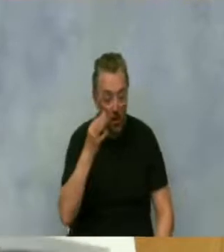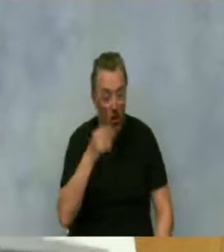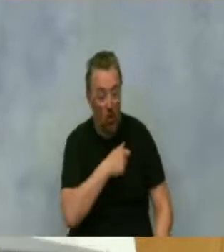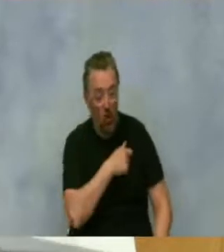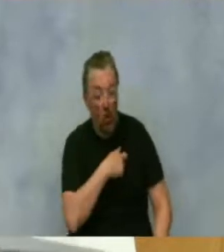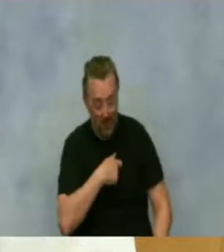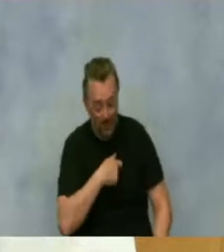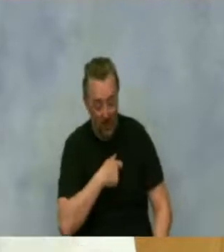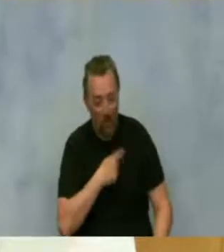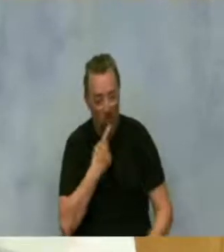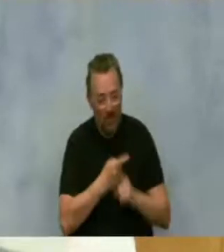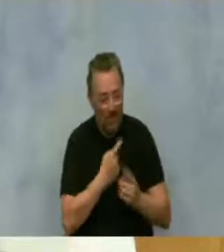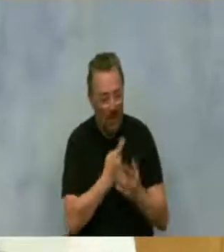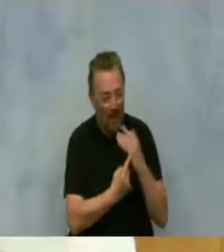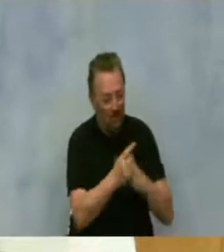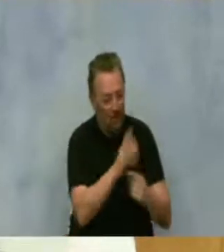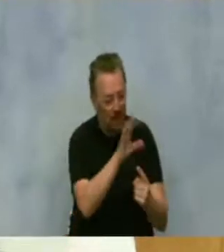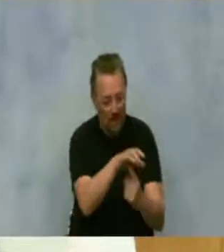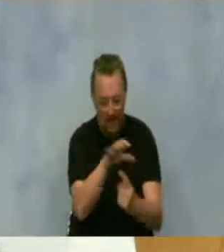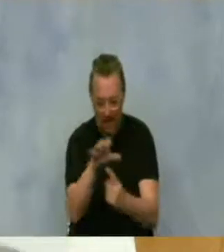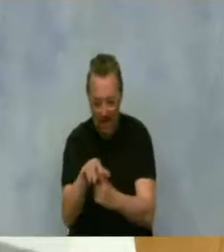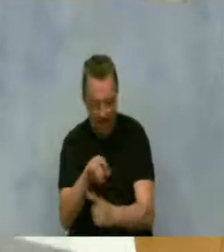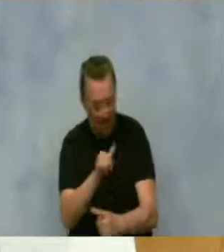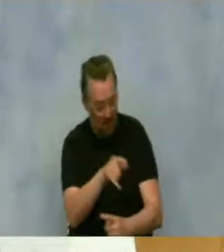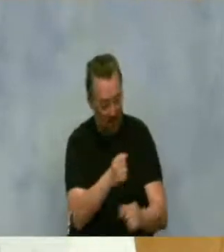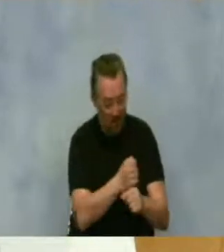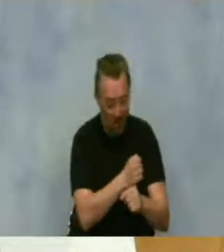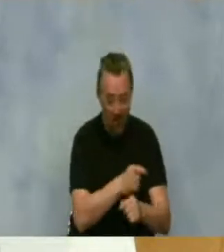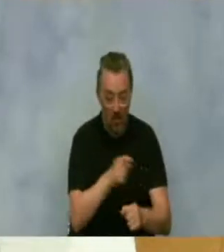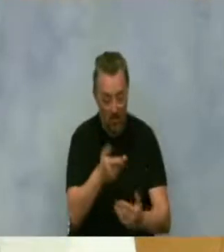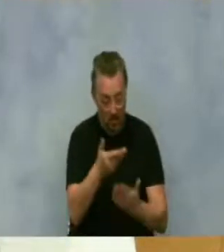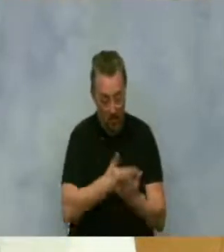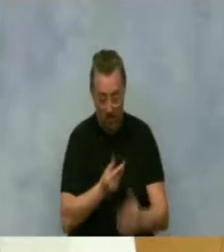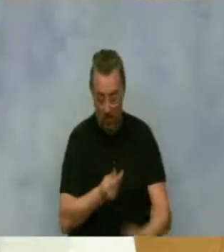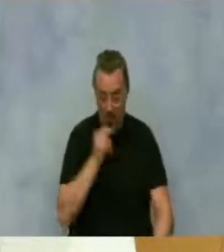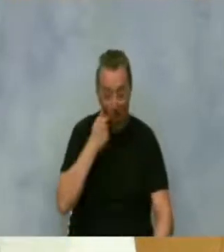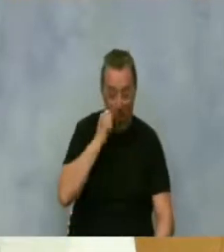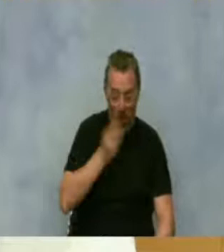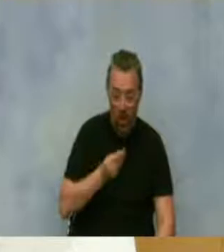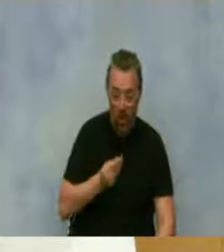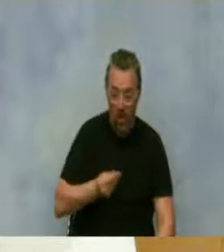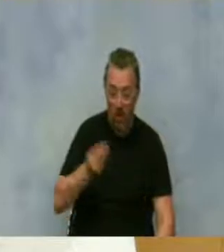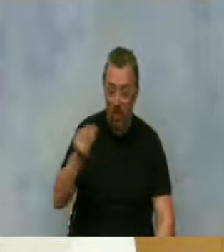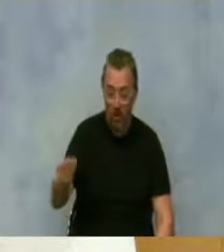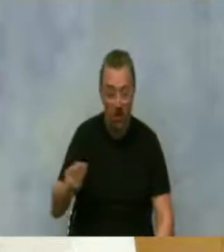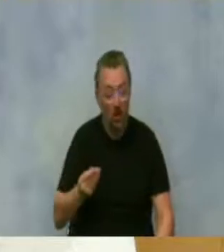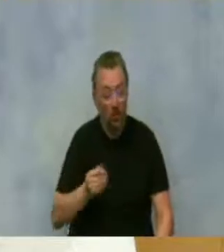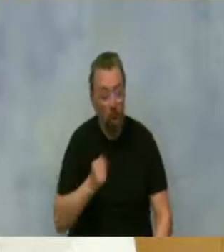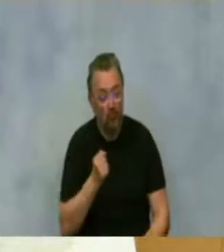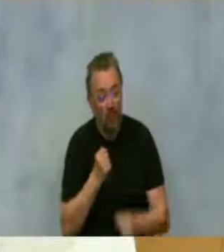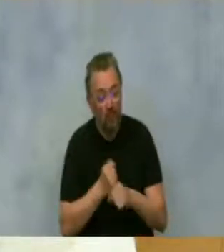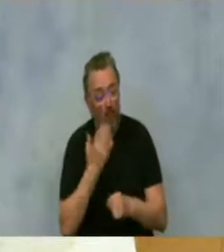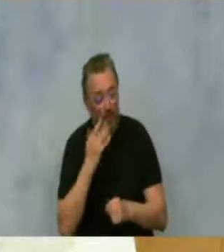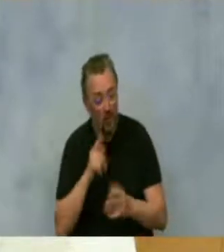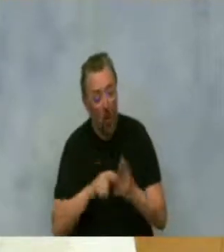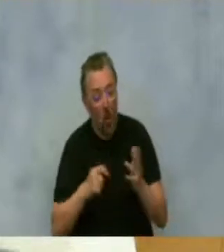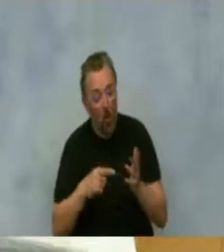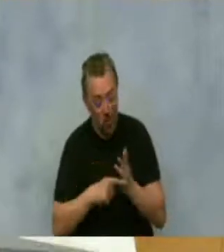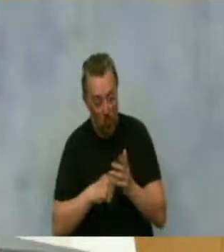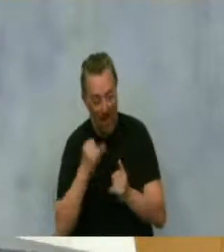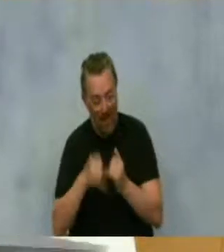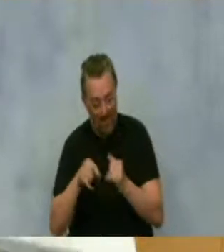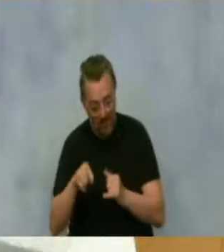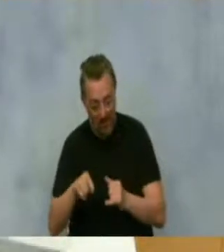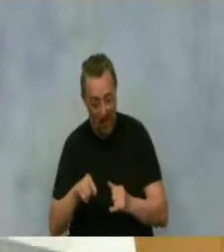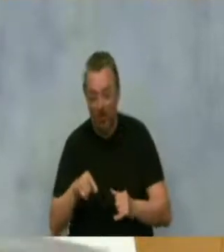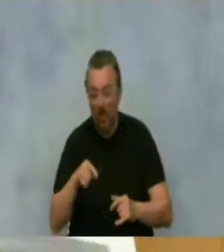individual sites for new homes. The SHIP will be submitted to the Scottish Government at the end of October, subject to approval, and it will go on to